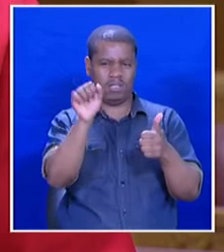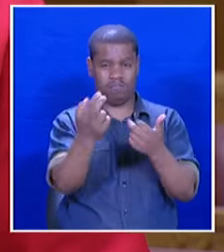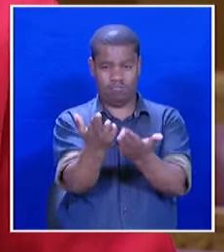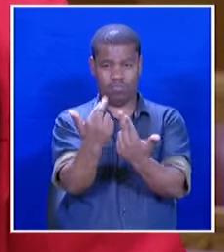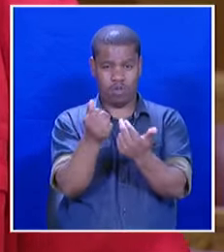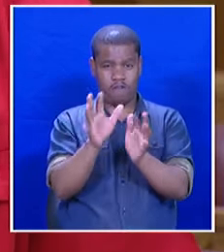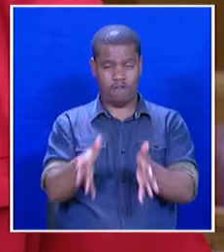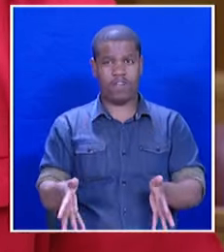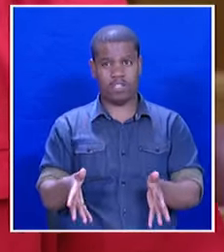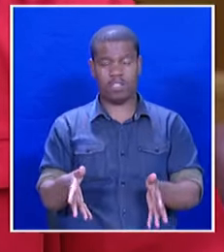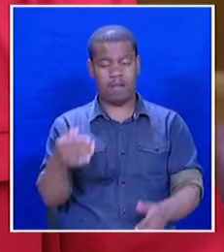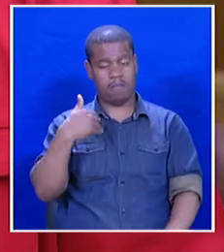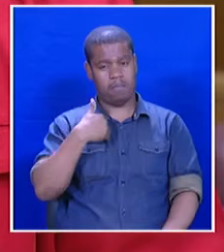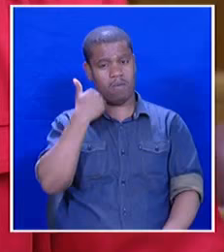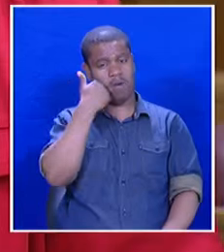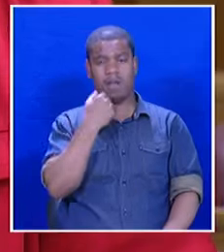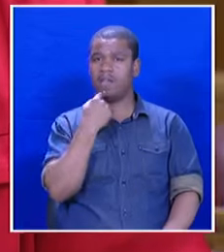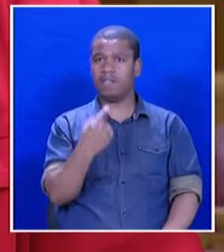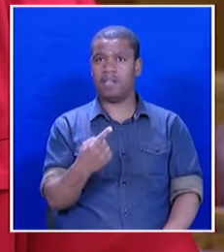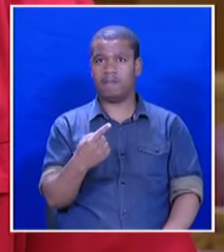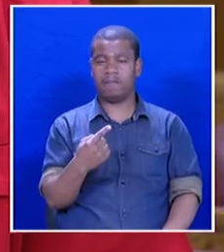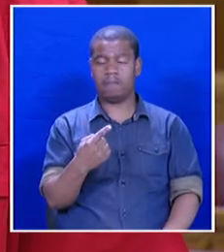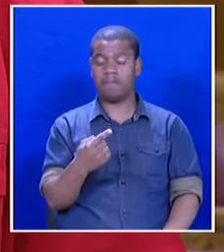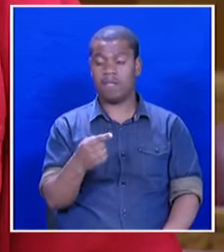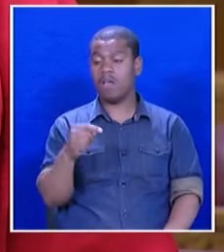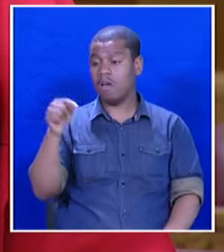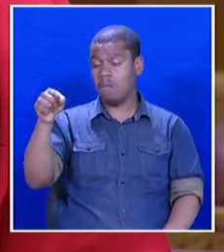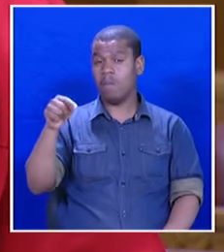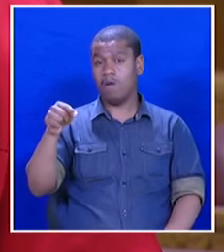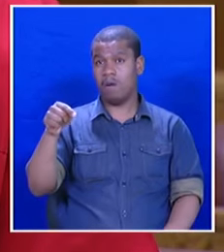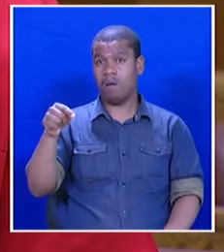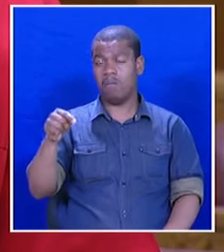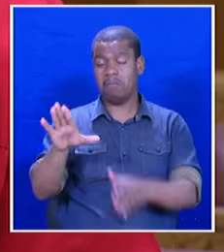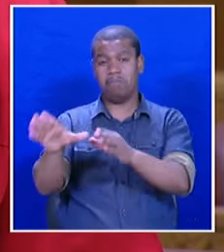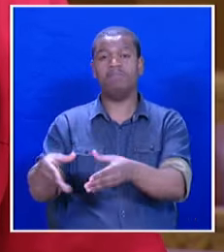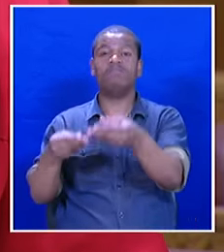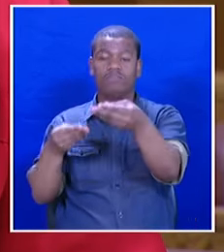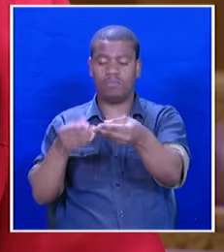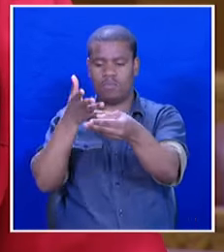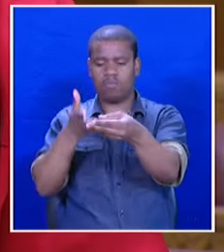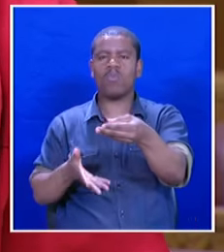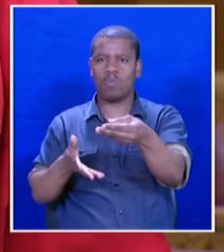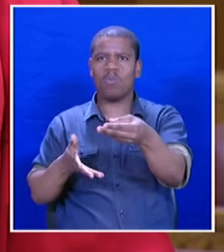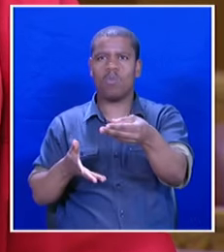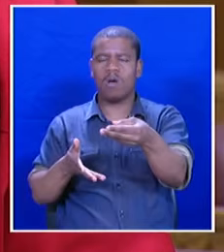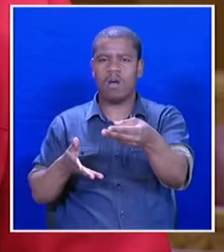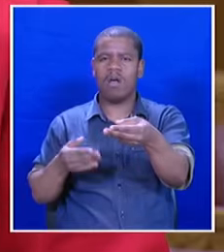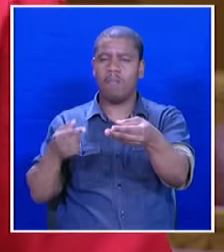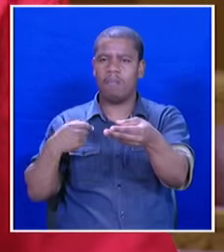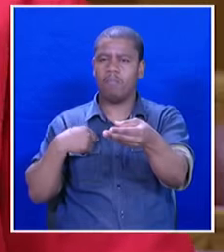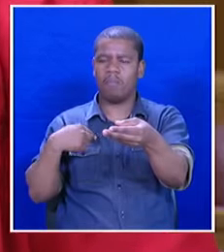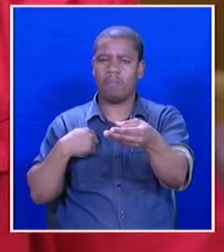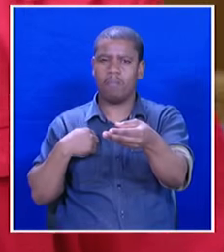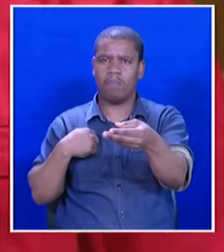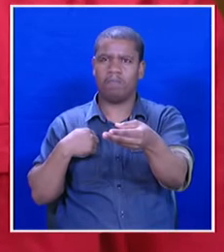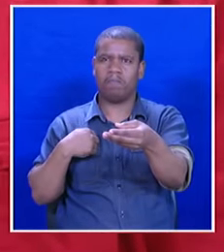say, is this nuclear deal not going to open up, you know, or maybe leave the